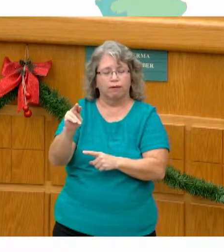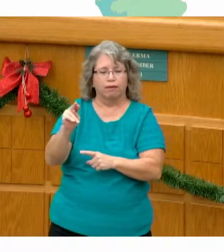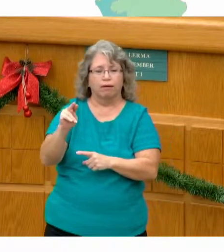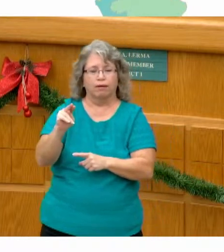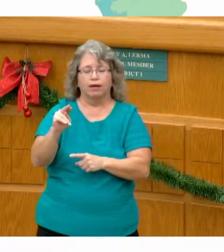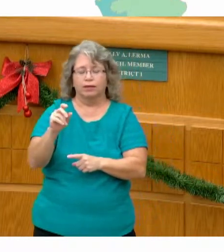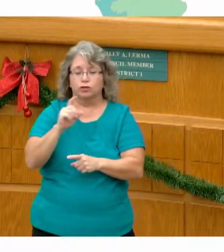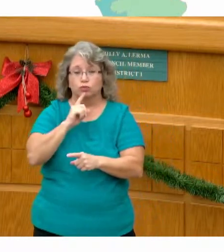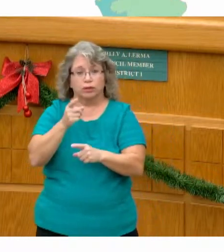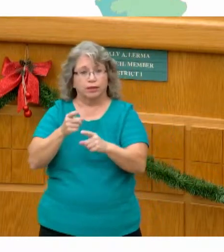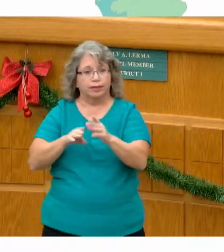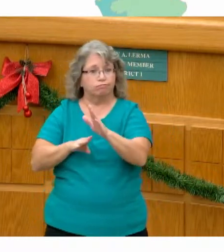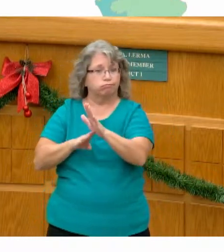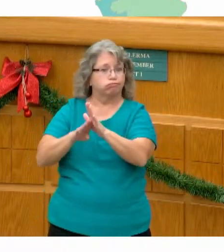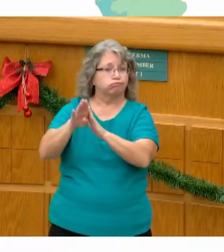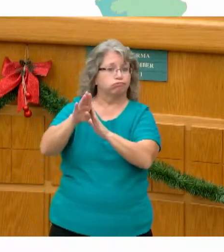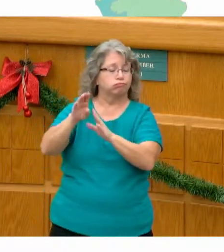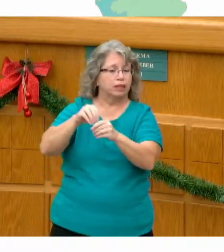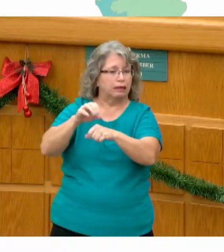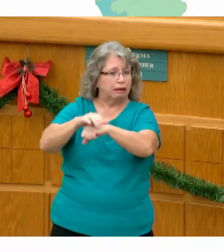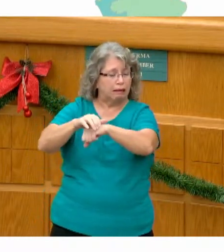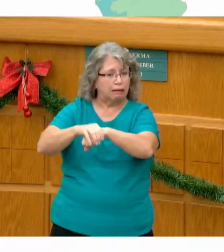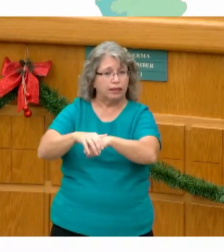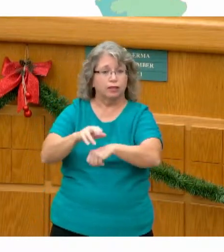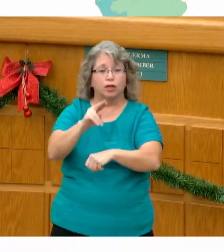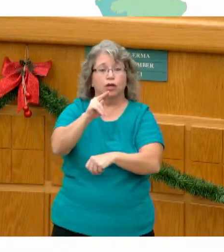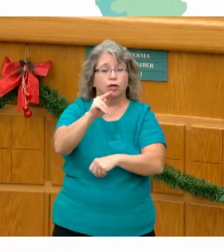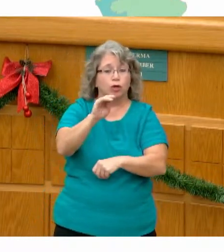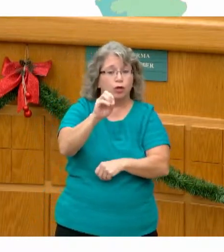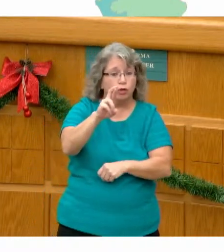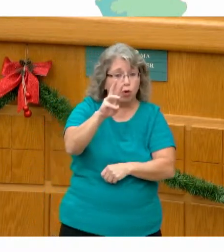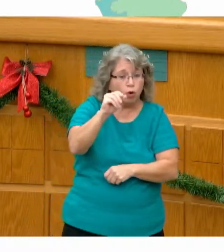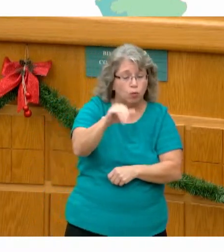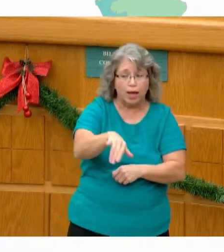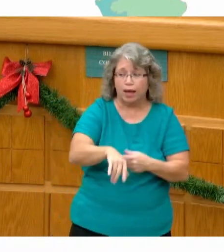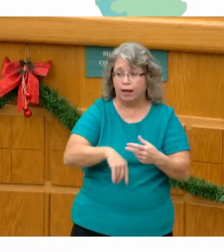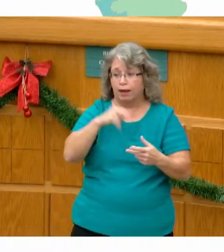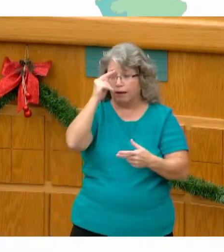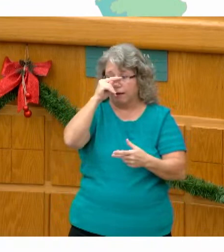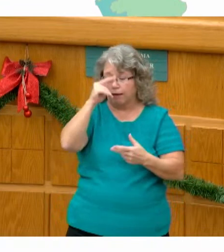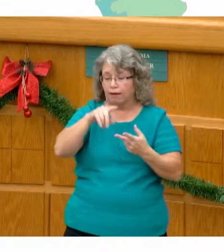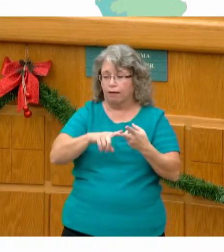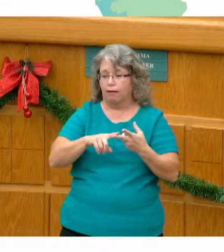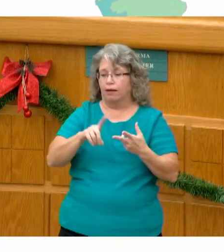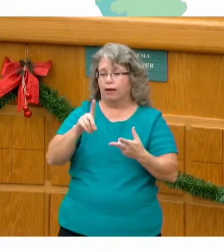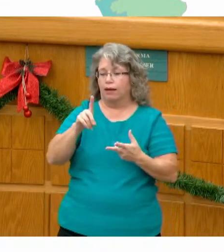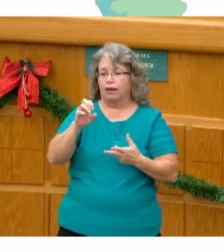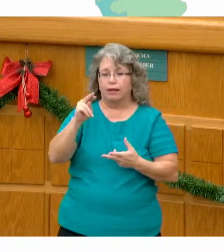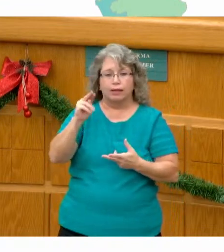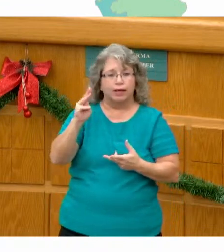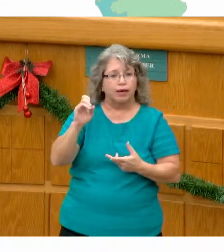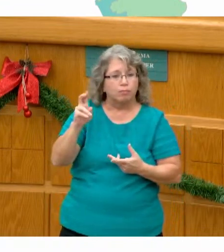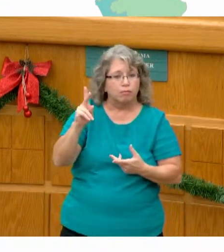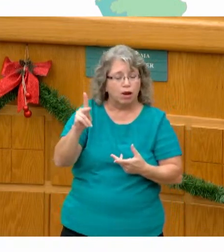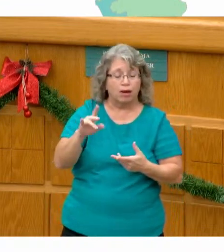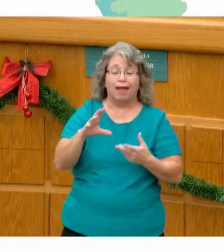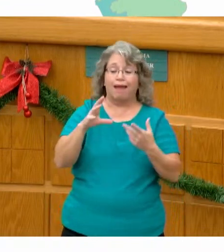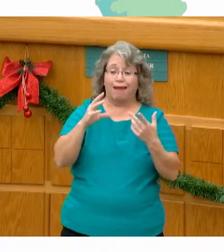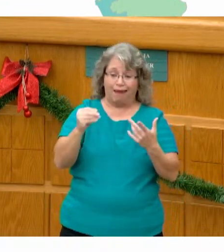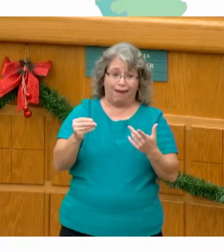there. It's also rising in Norway. It's rising in Denmark. And it's rising right here in the United States, as you heard